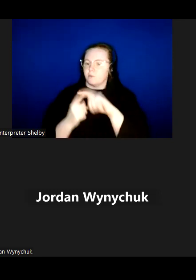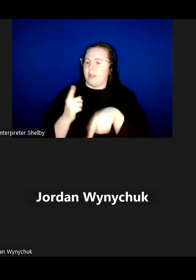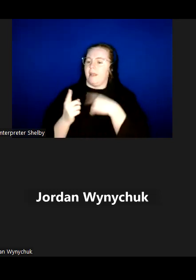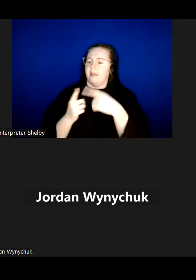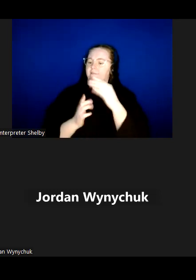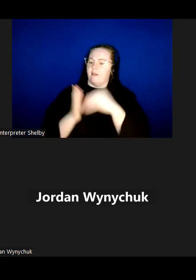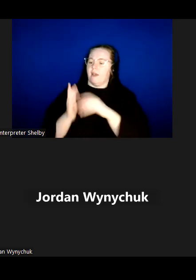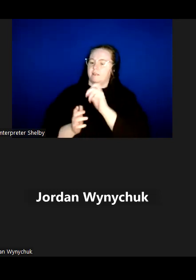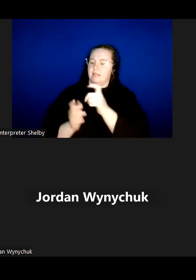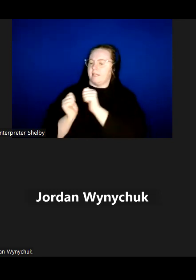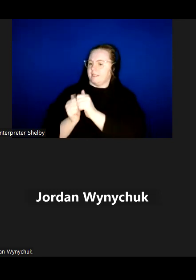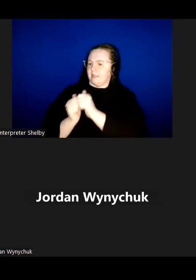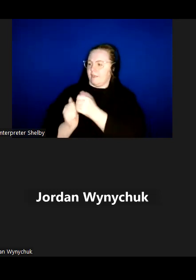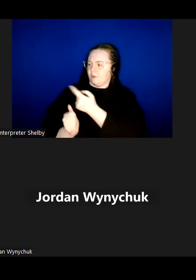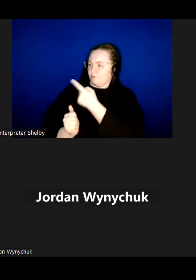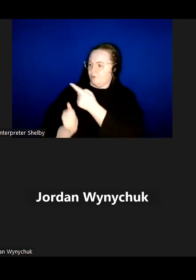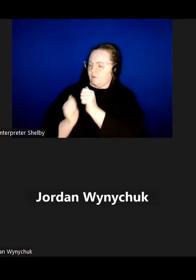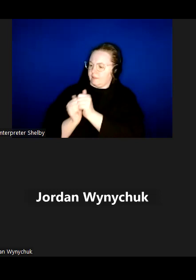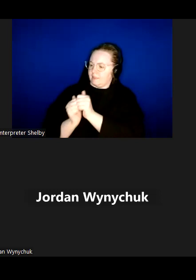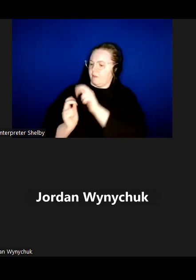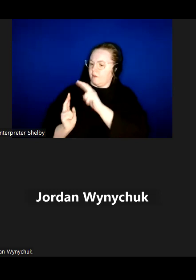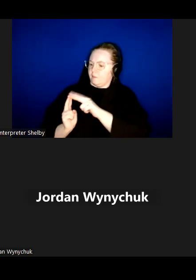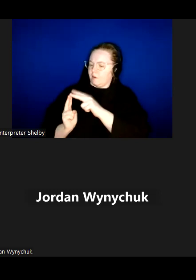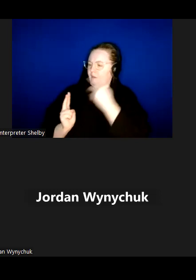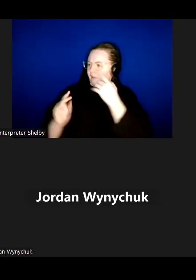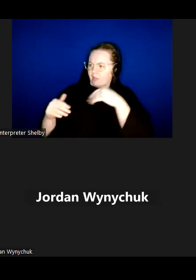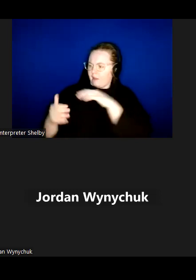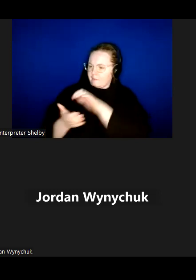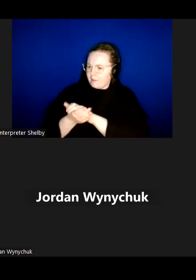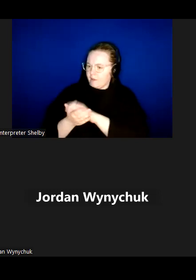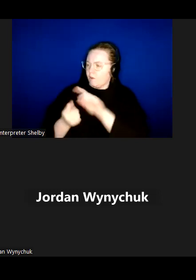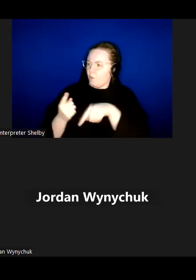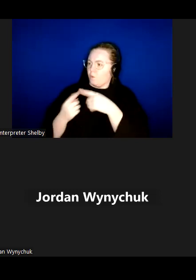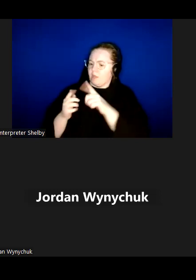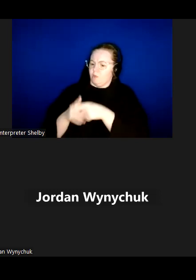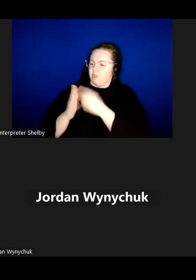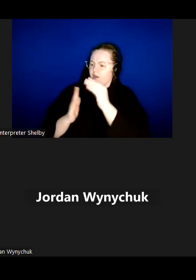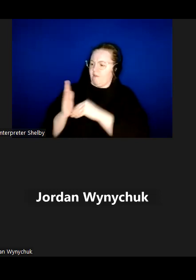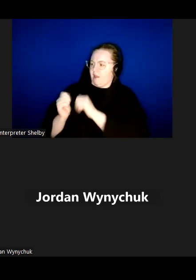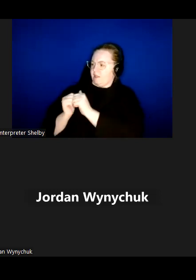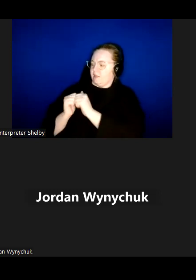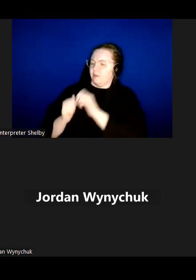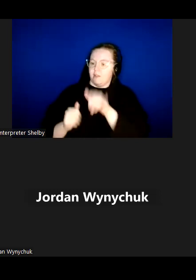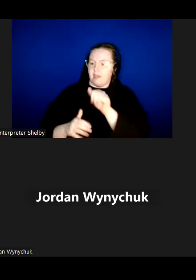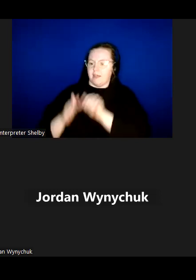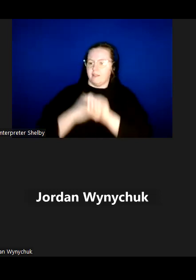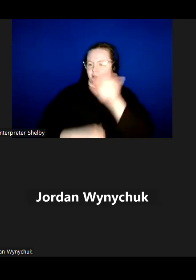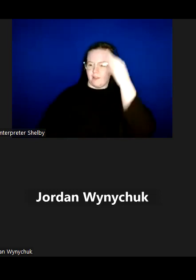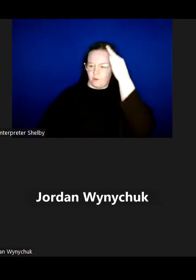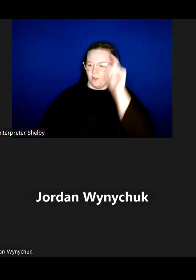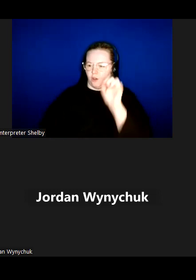tax together as a couple if we're not married? That runs under federal programming and federal